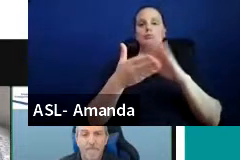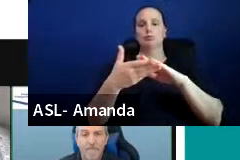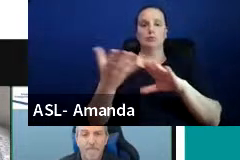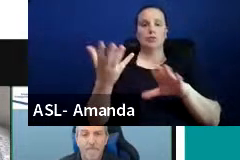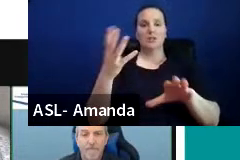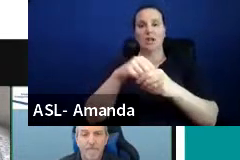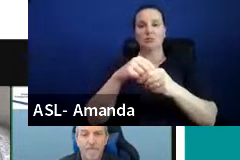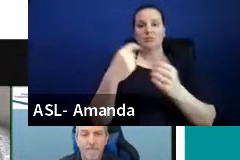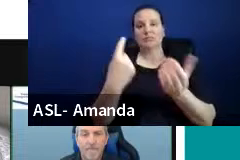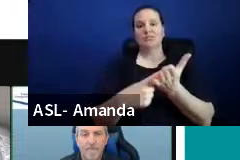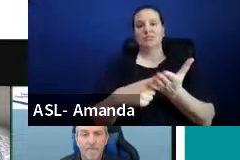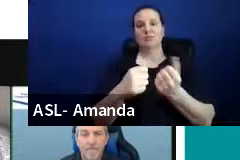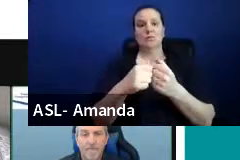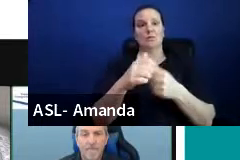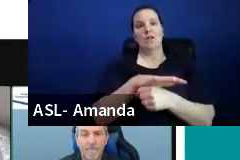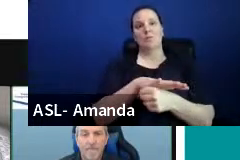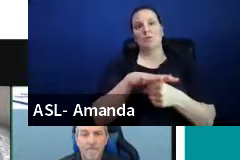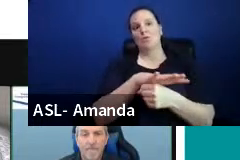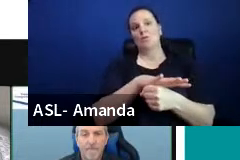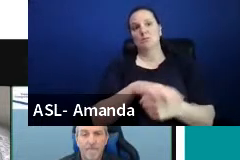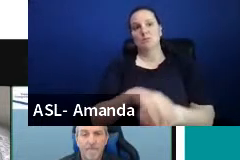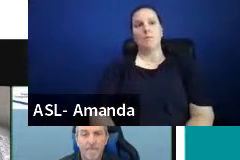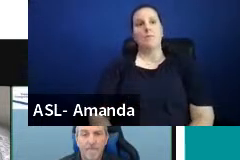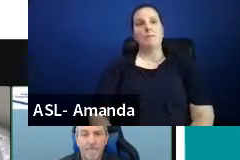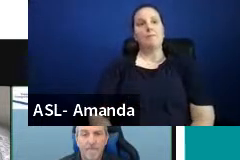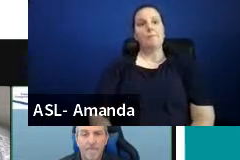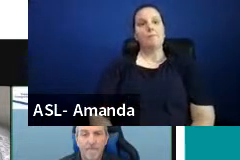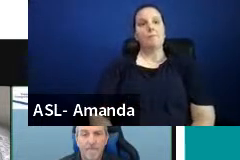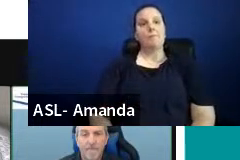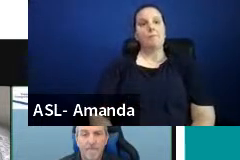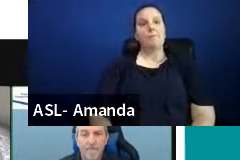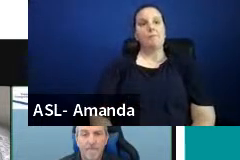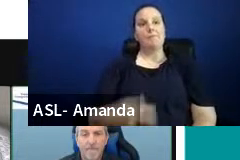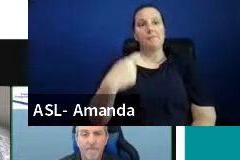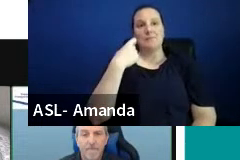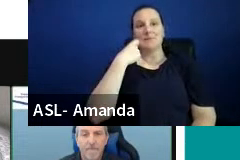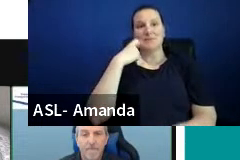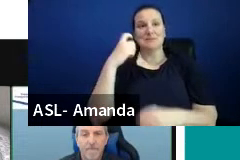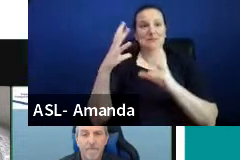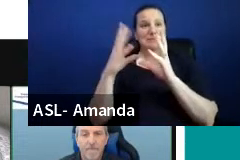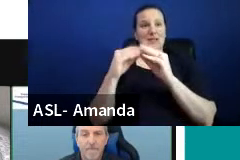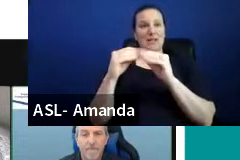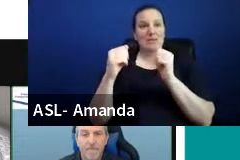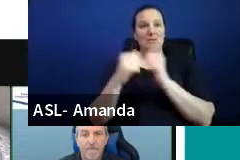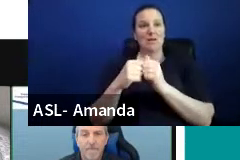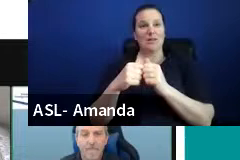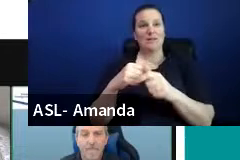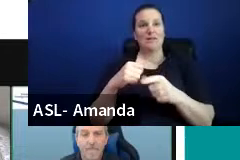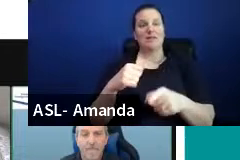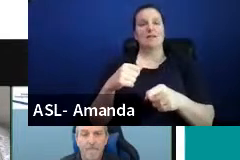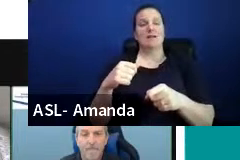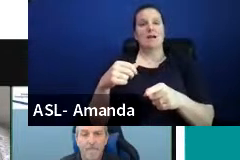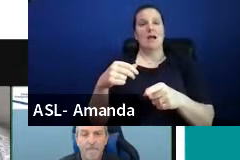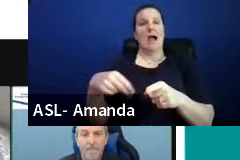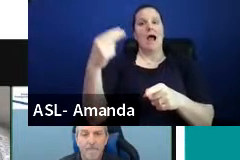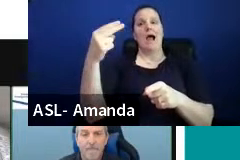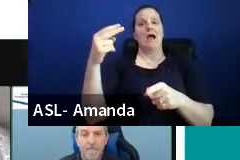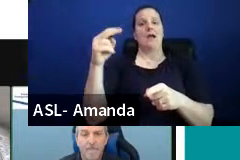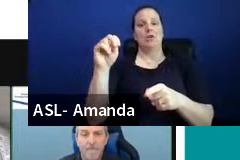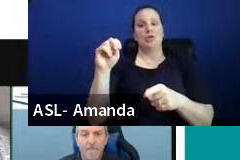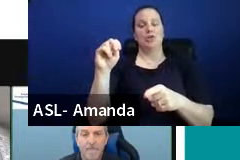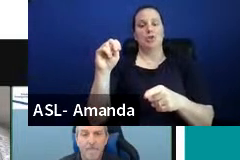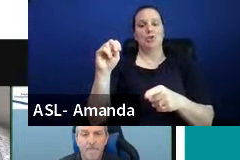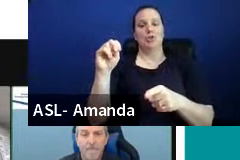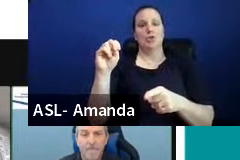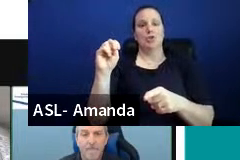neighborhoods. We just had a meeting with High Noon on Hayden Island. That is the neighborhood group on